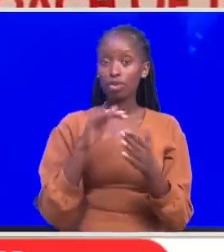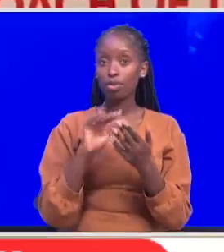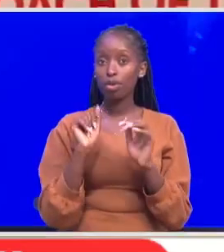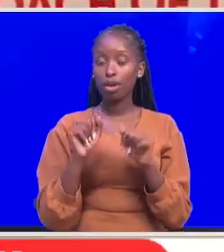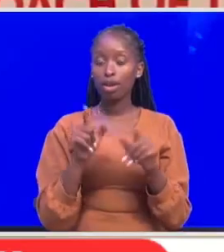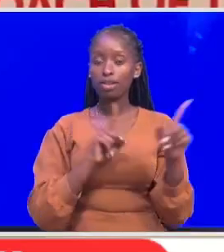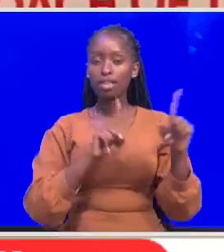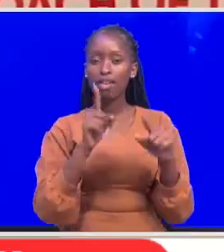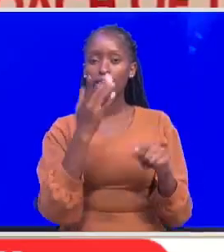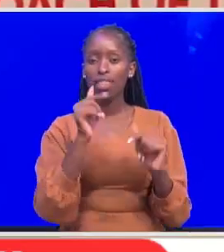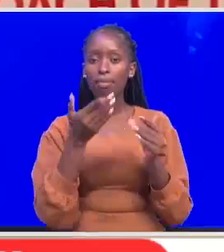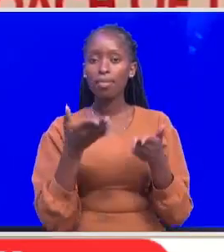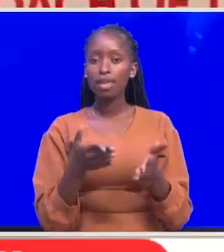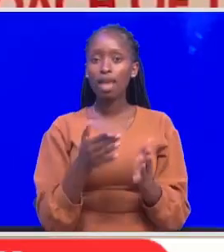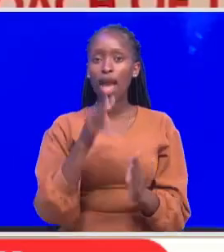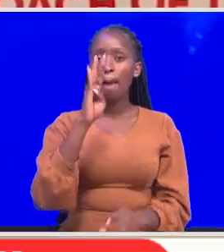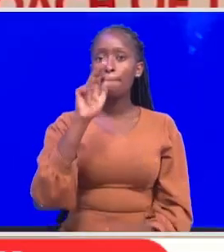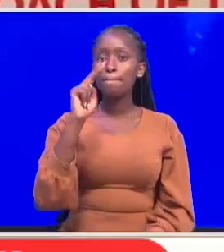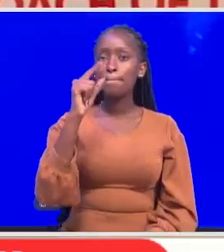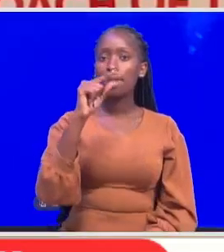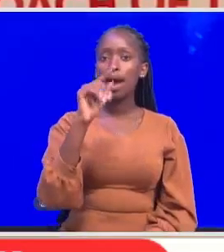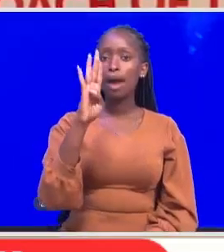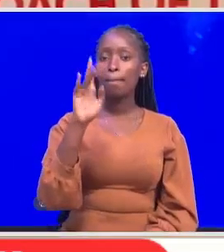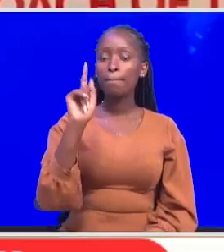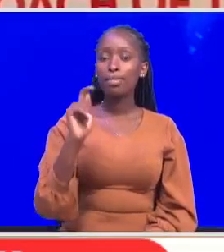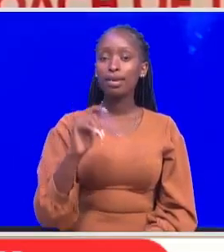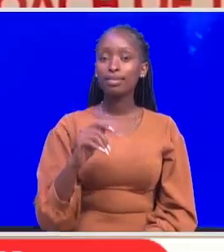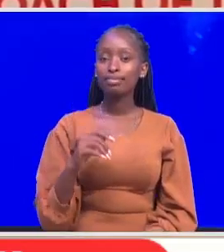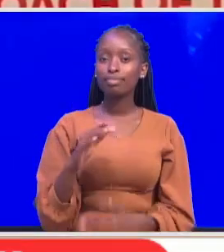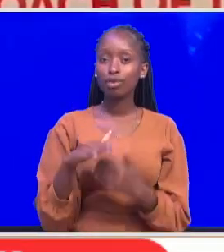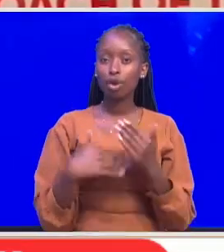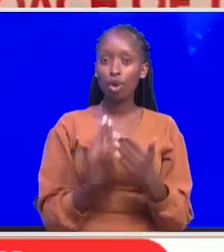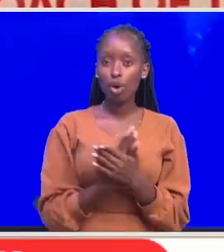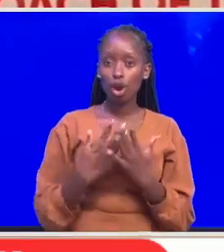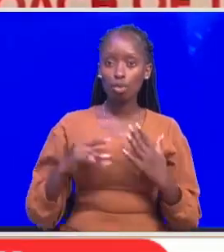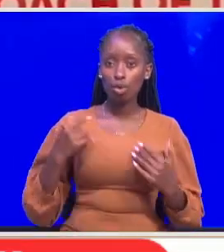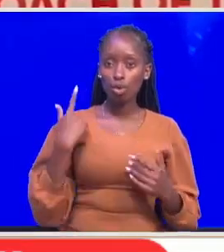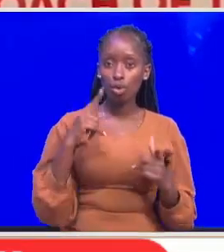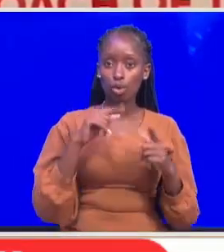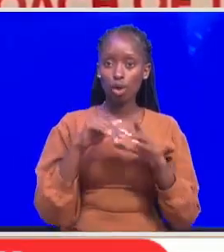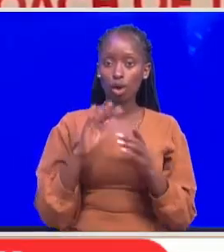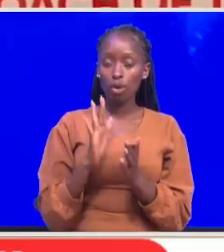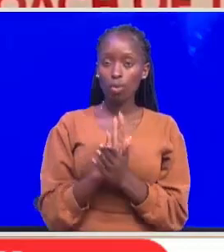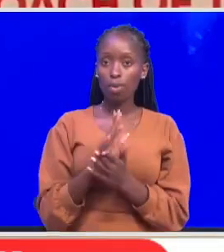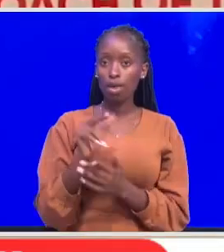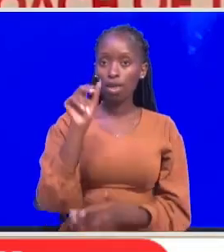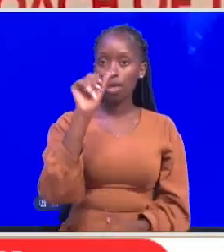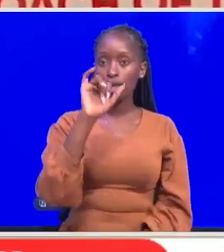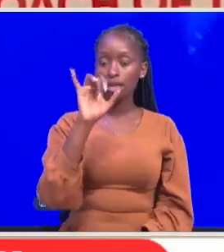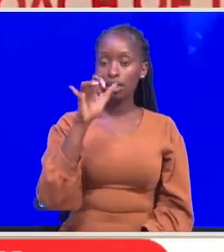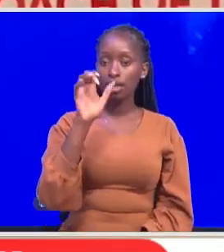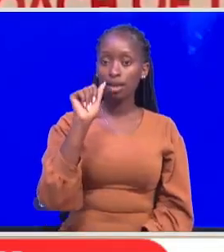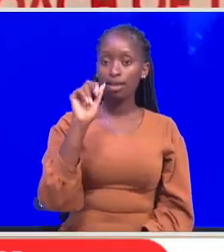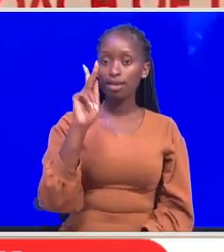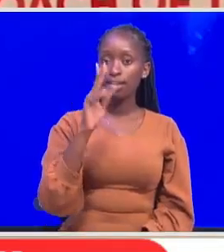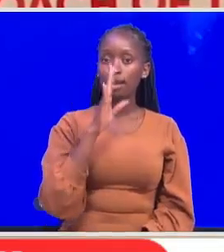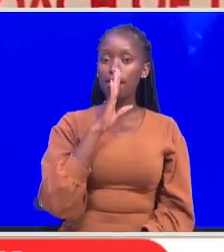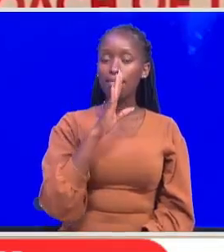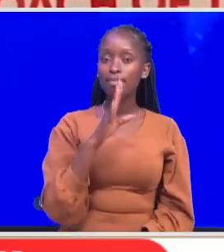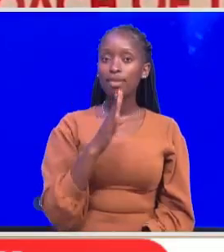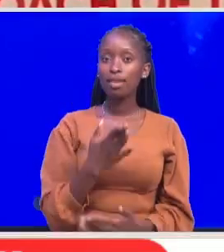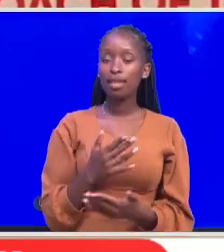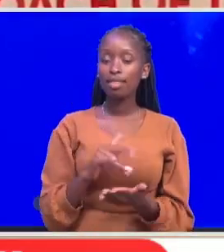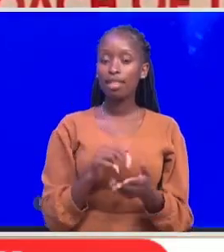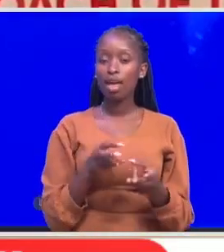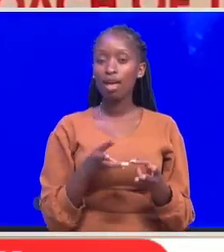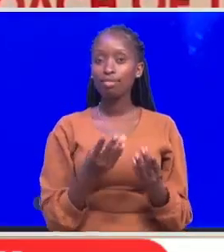here, Bangbet is here, and any other person that can go all out and partner with SJAK, it will not be for granted. The things